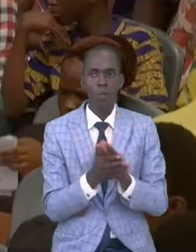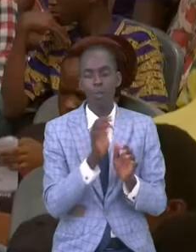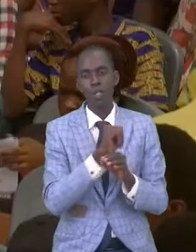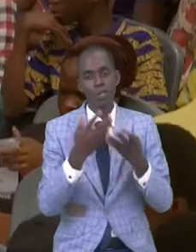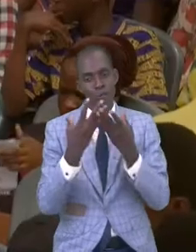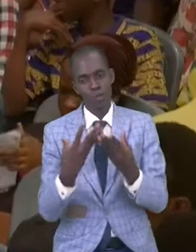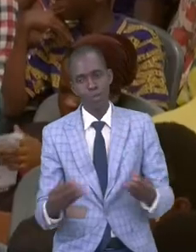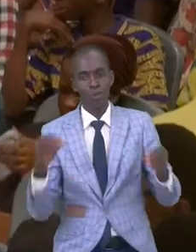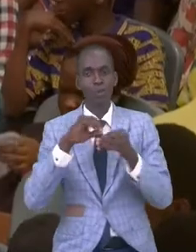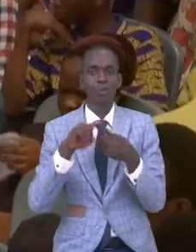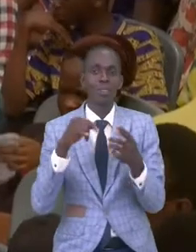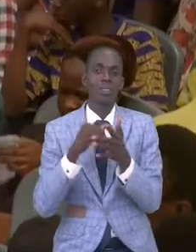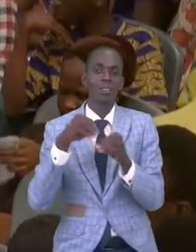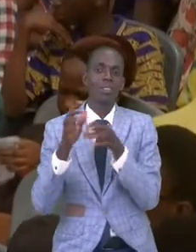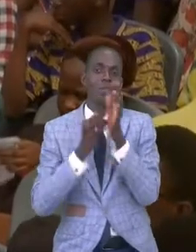solution.